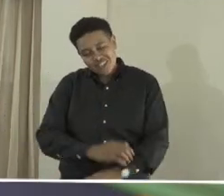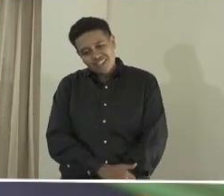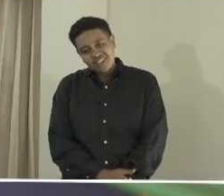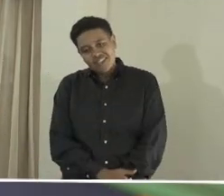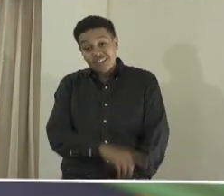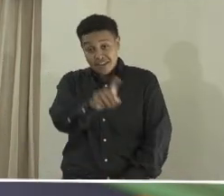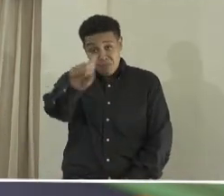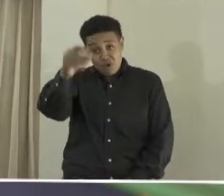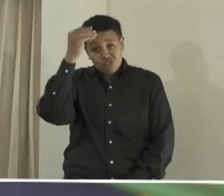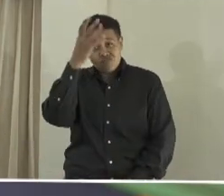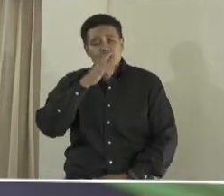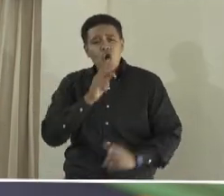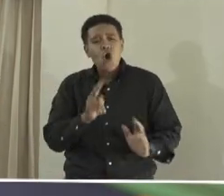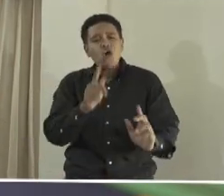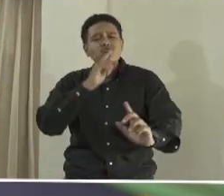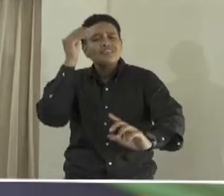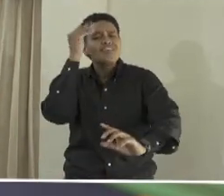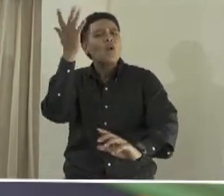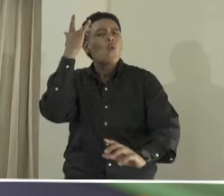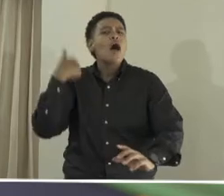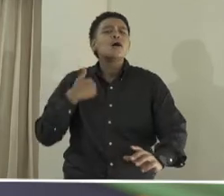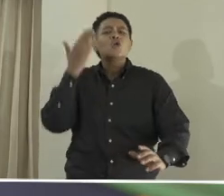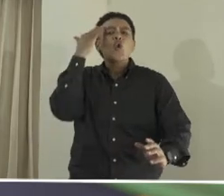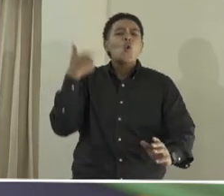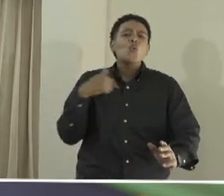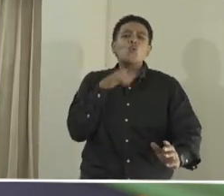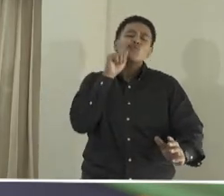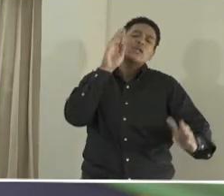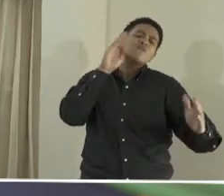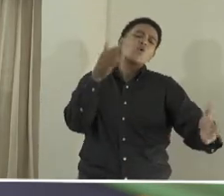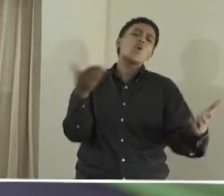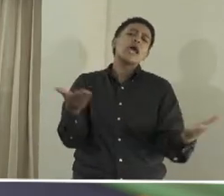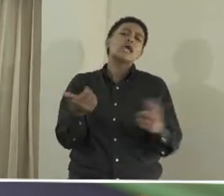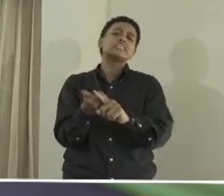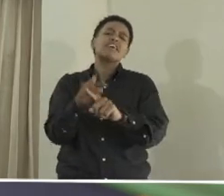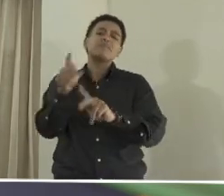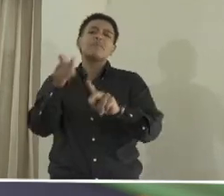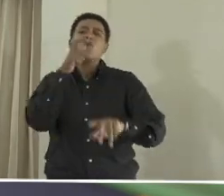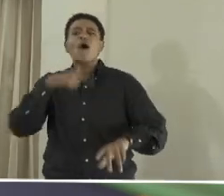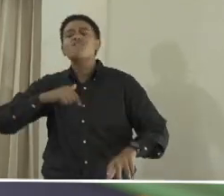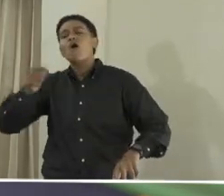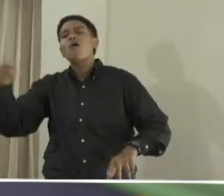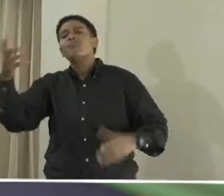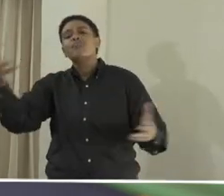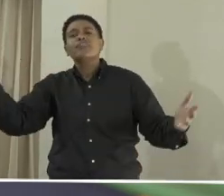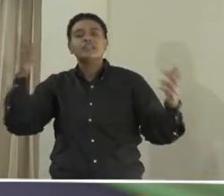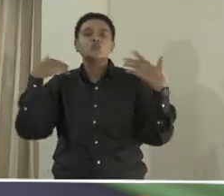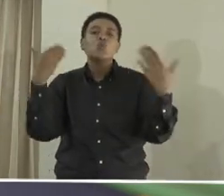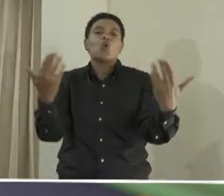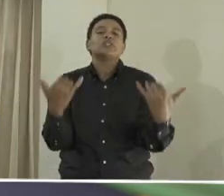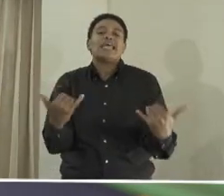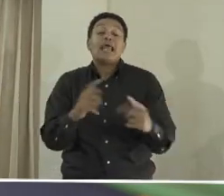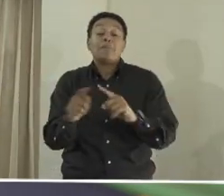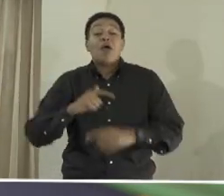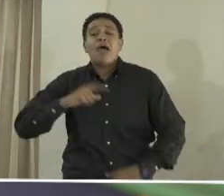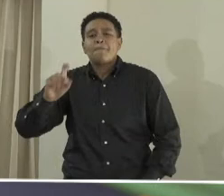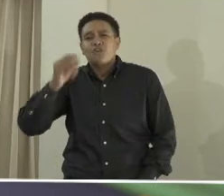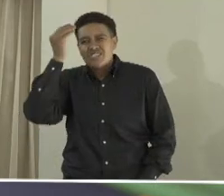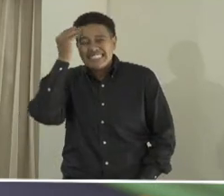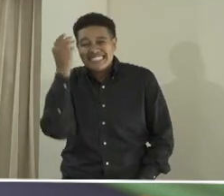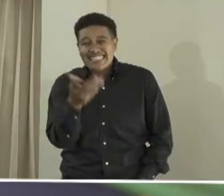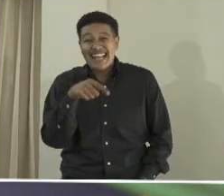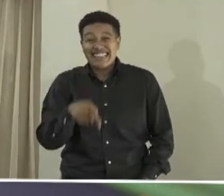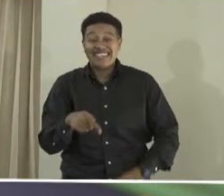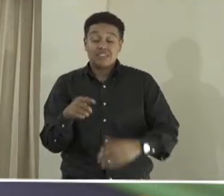And I must hurry on, because I know there are folks in here who have other things to go to today, but I must tell